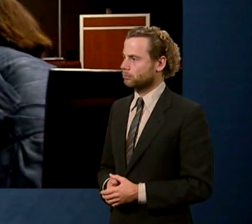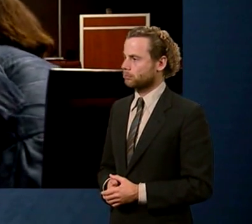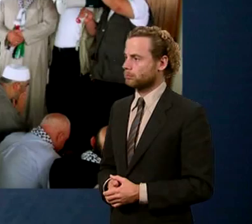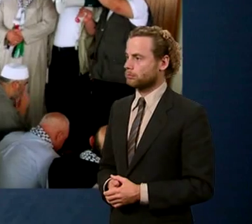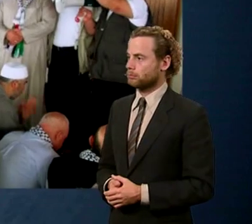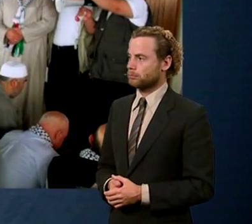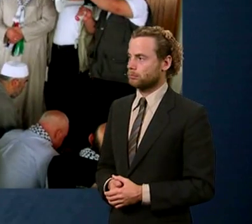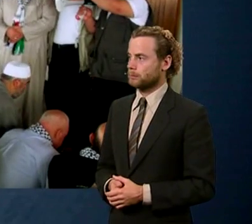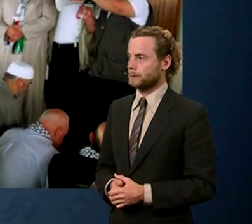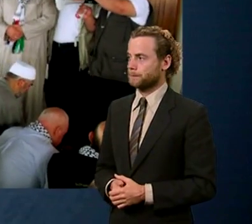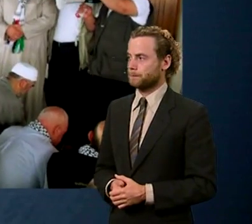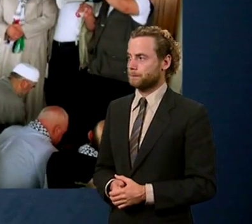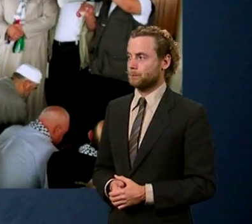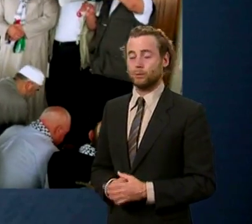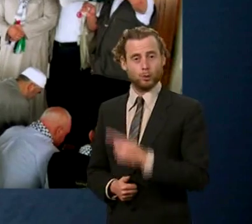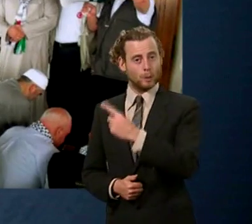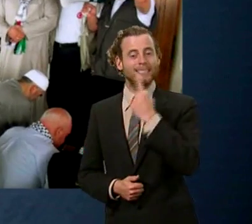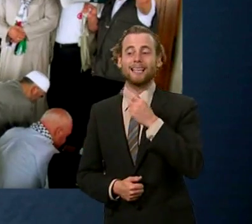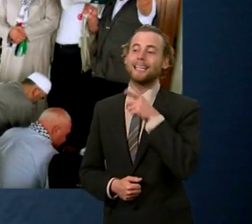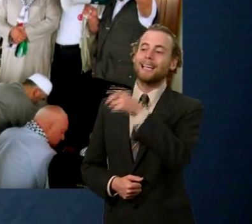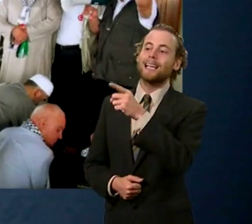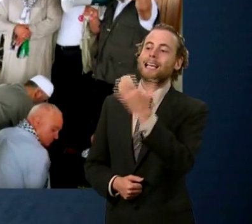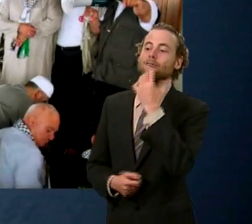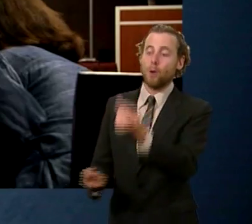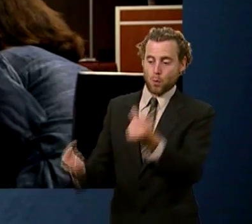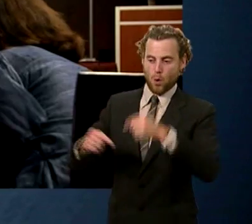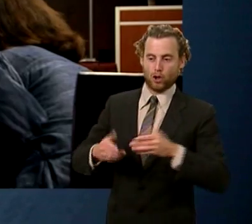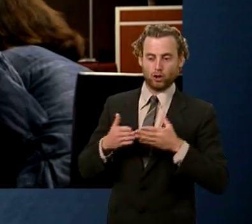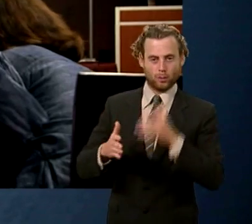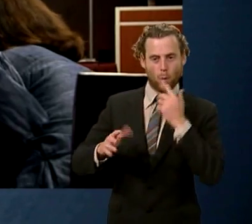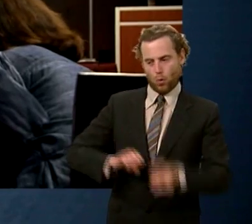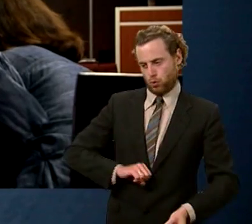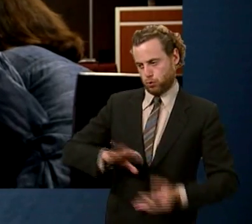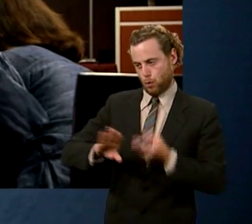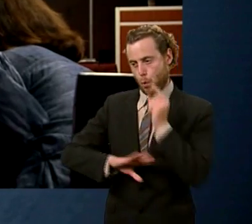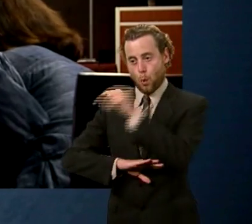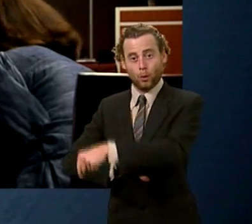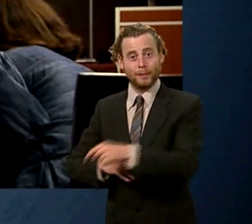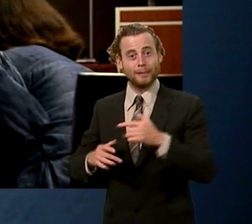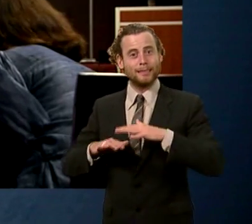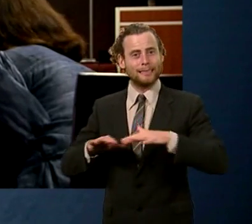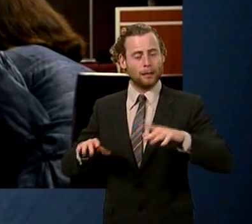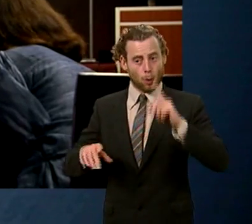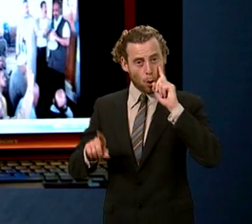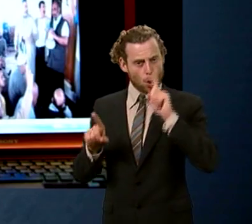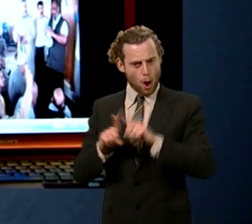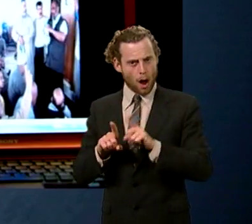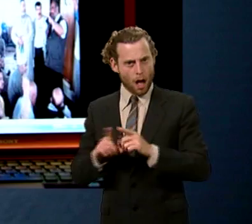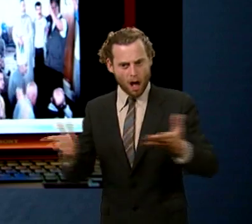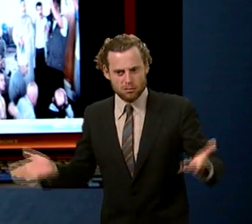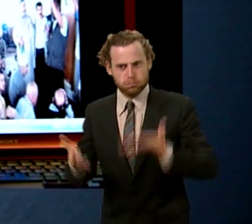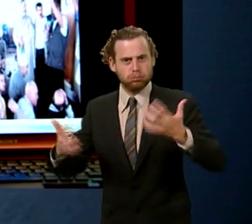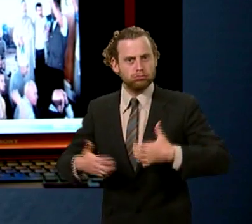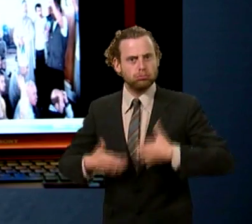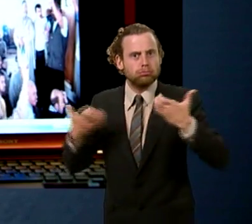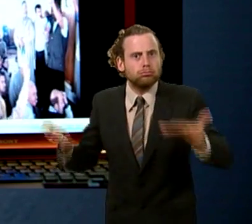You said that if they, the Israelis, board the ship, we will throw them into the sea. Isn't that a provocation to be saying that to your followers on the ship?